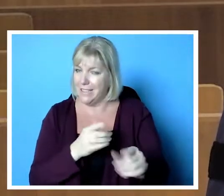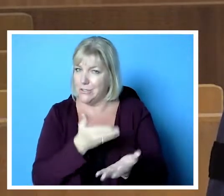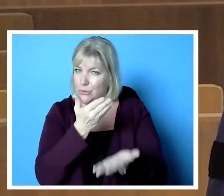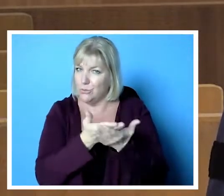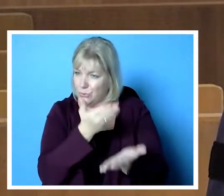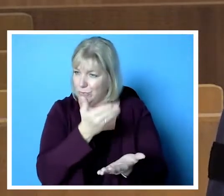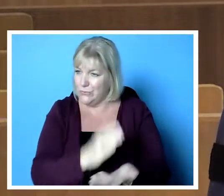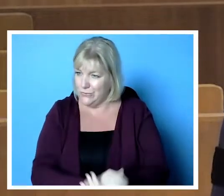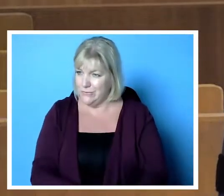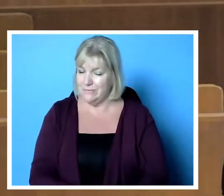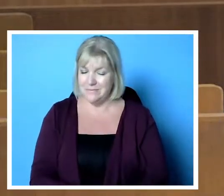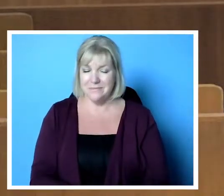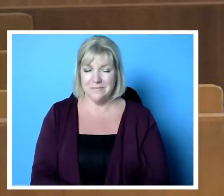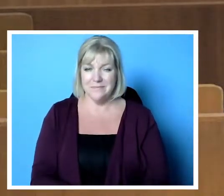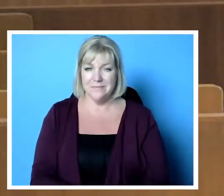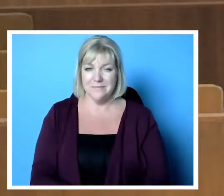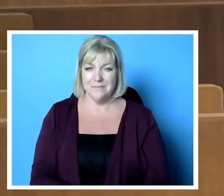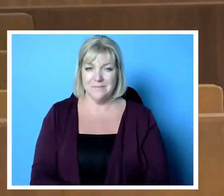them.